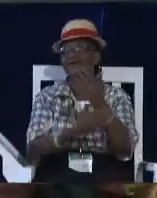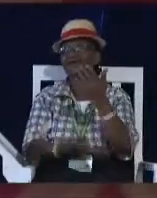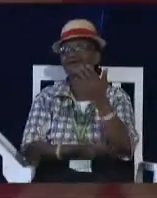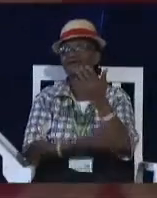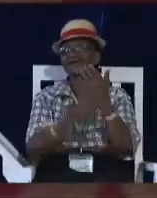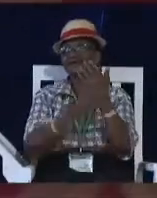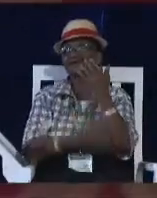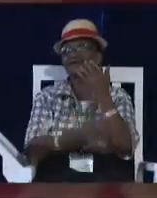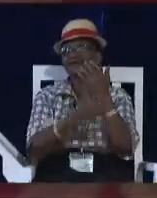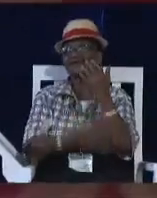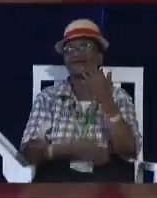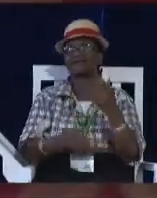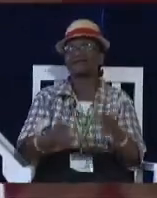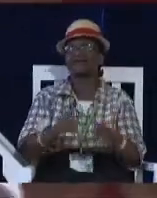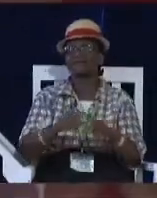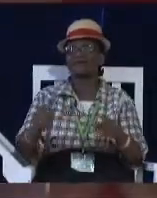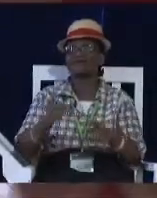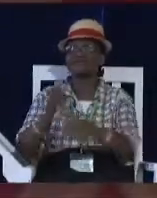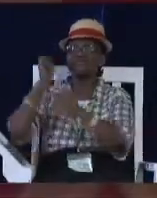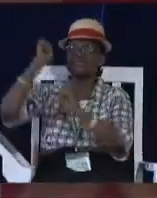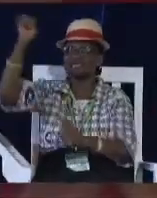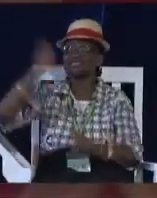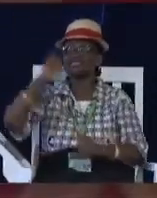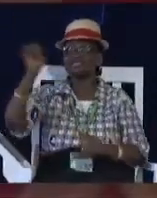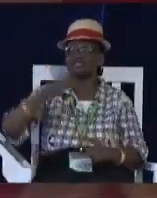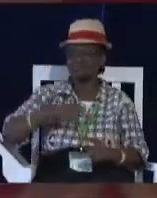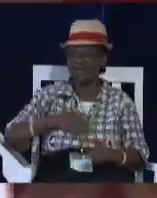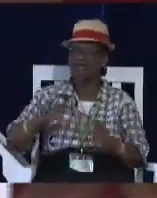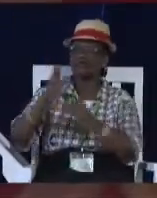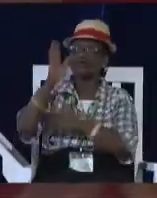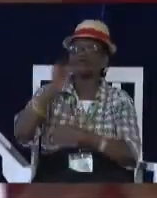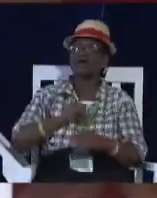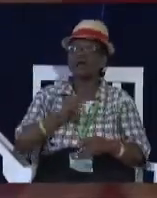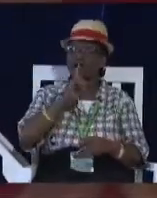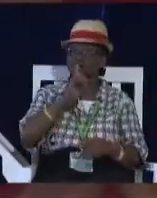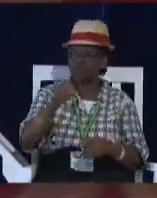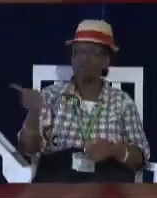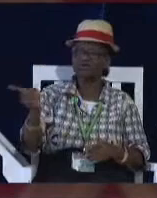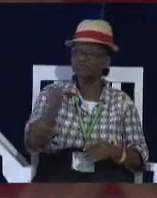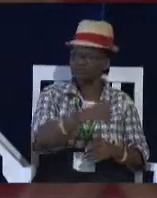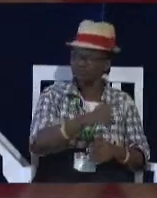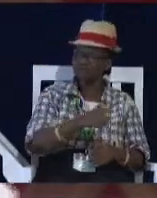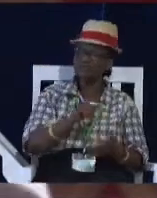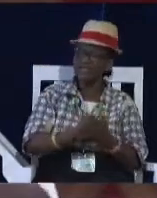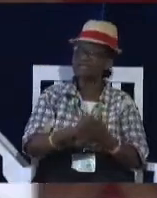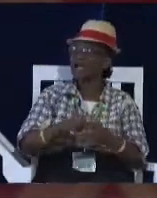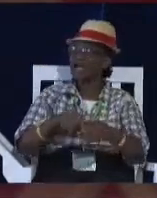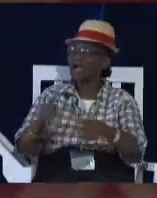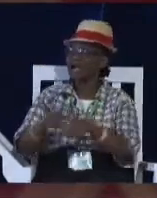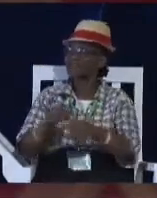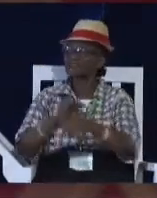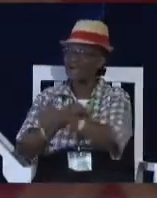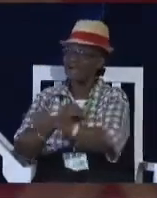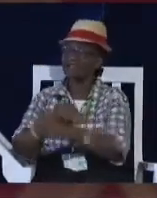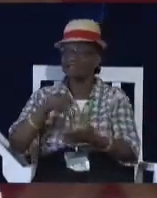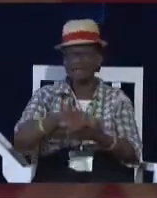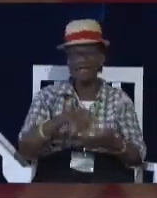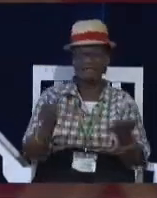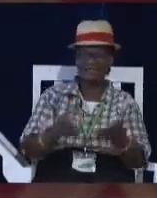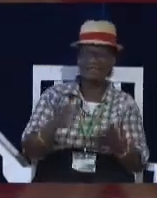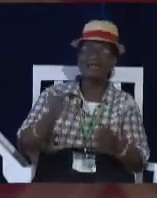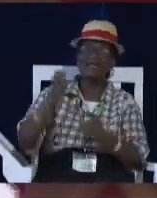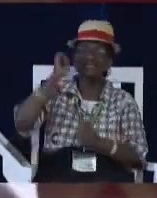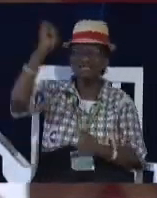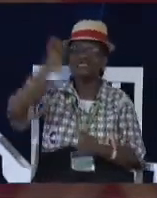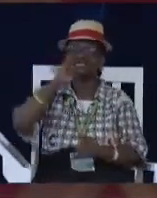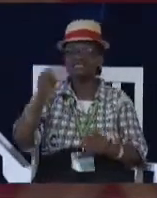And I'm assuring you, as I'm standing here, he's standing here with me, and he's sending his word through